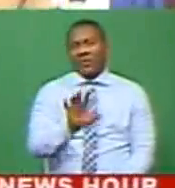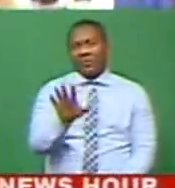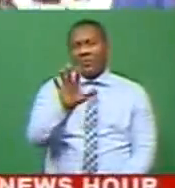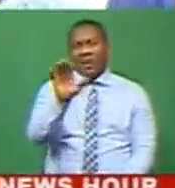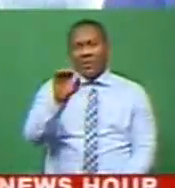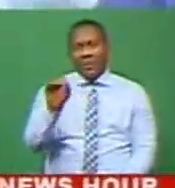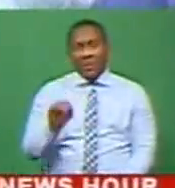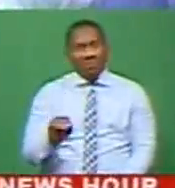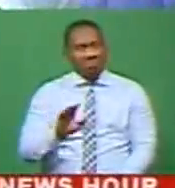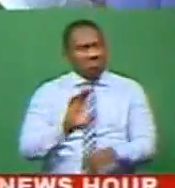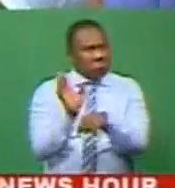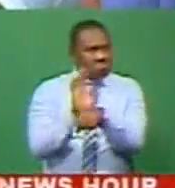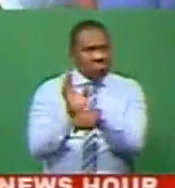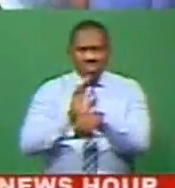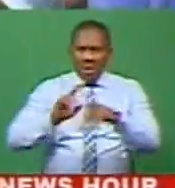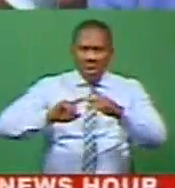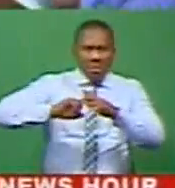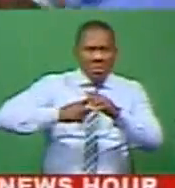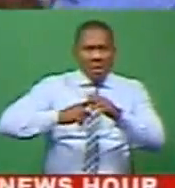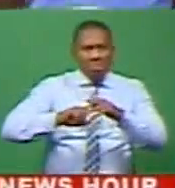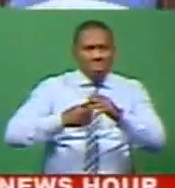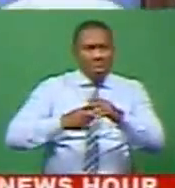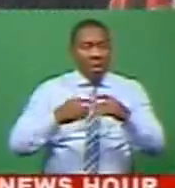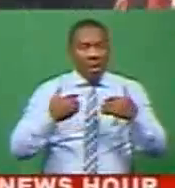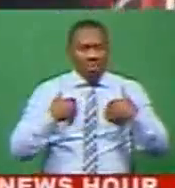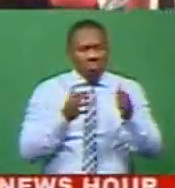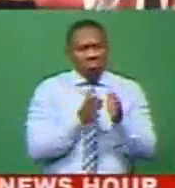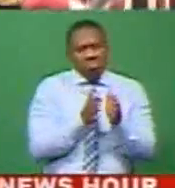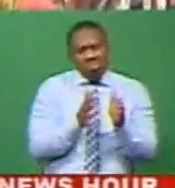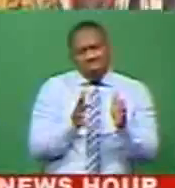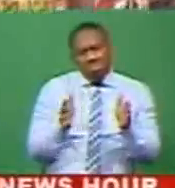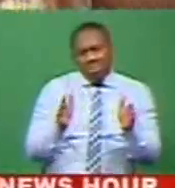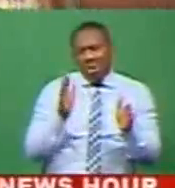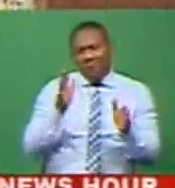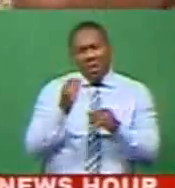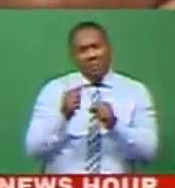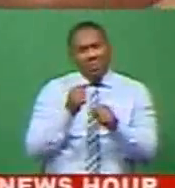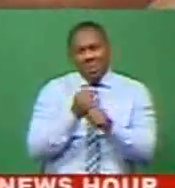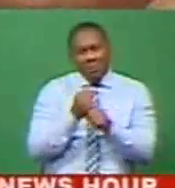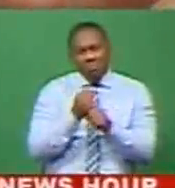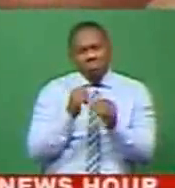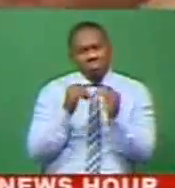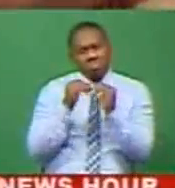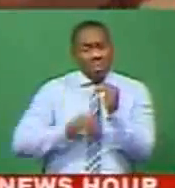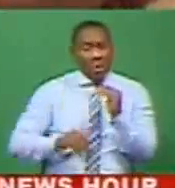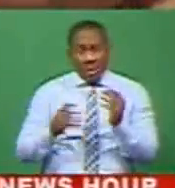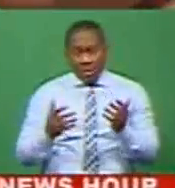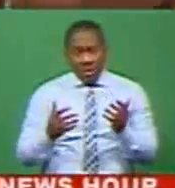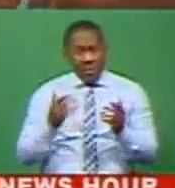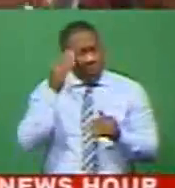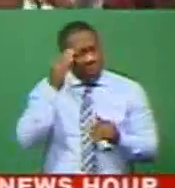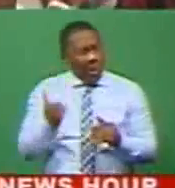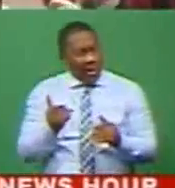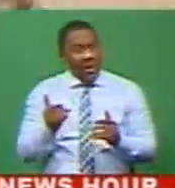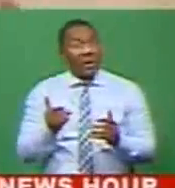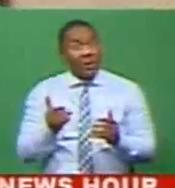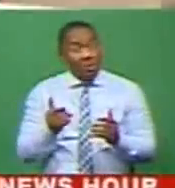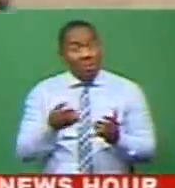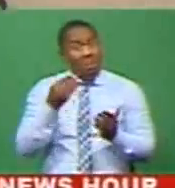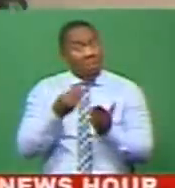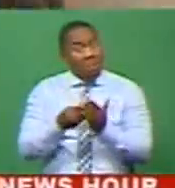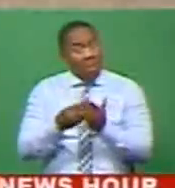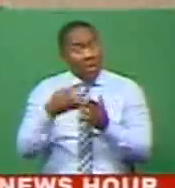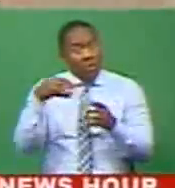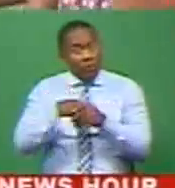75% of all business startups in Ghana have a lifespan of less than 5 years. This has been attributed to the high cost of doing business